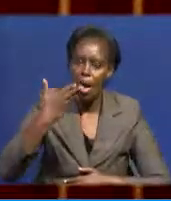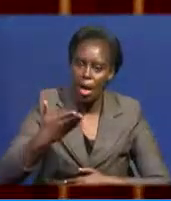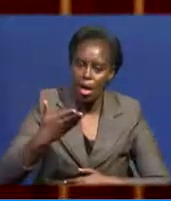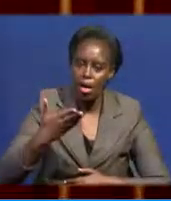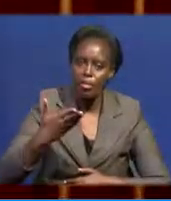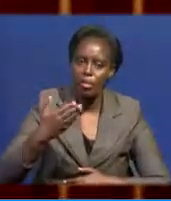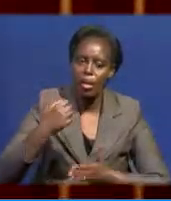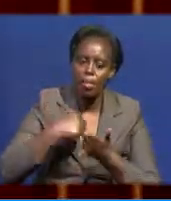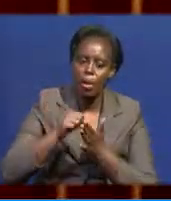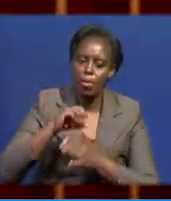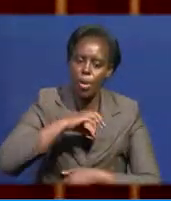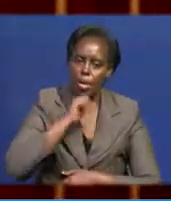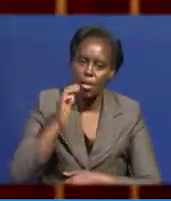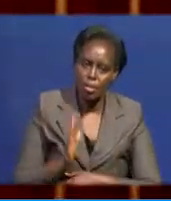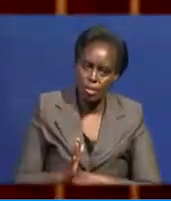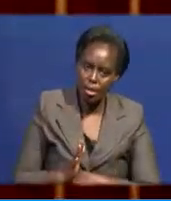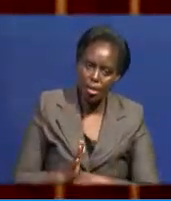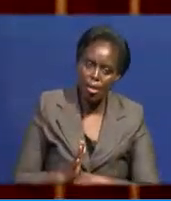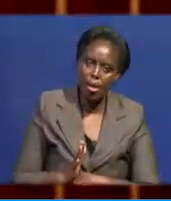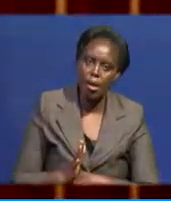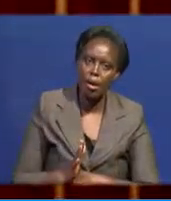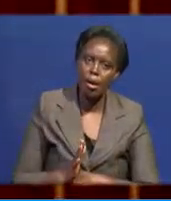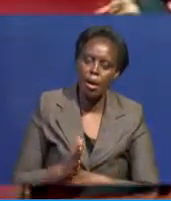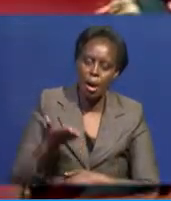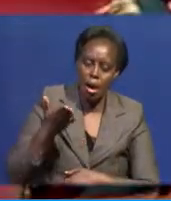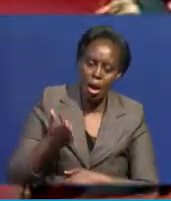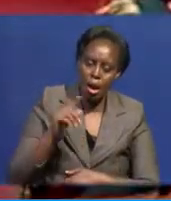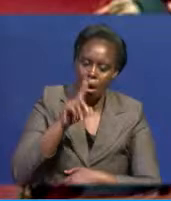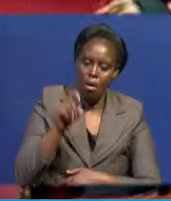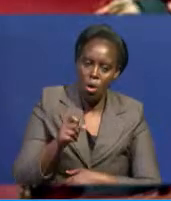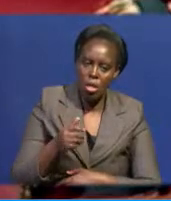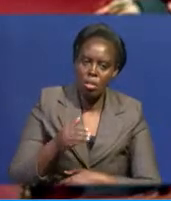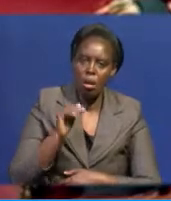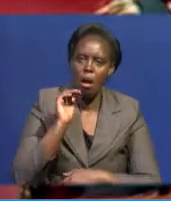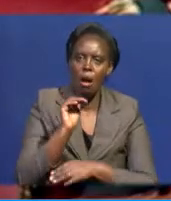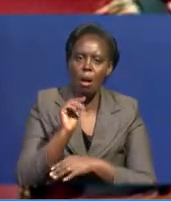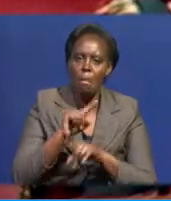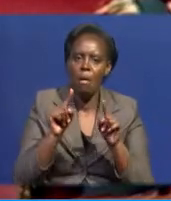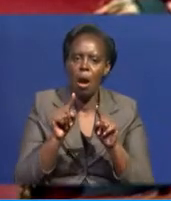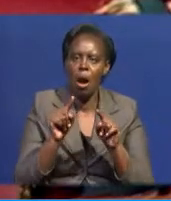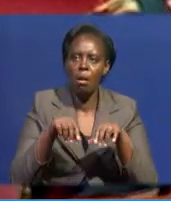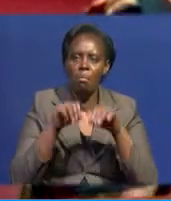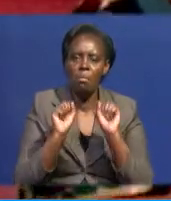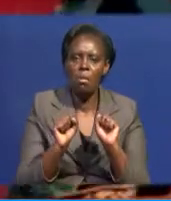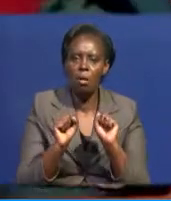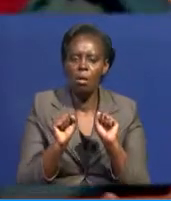for Makueni, an answer now on the question he has raised, but I